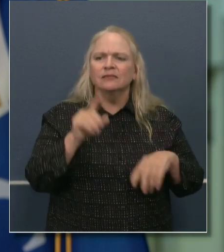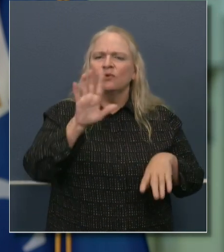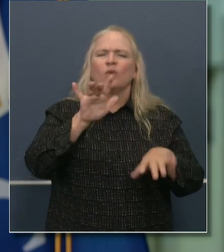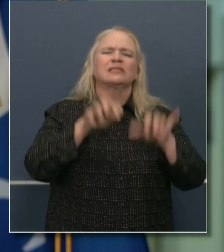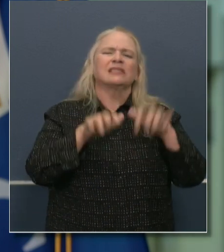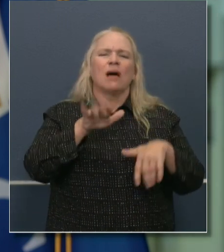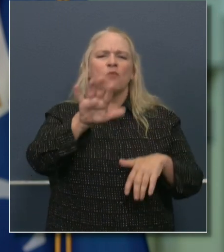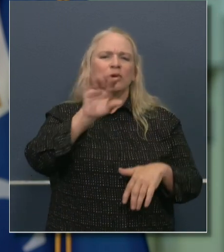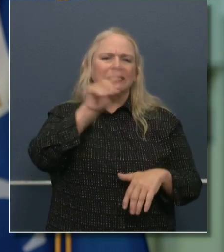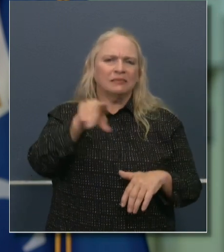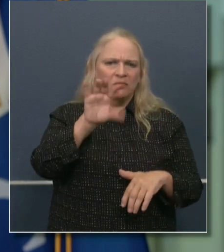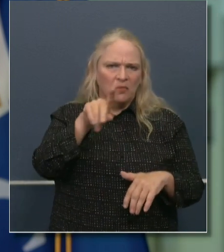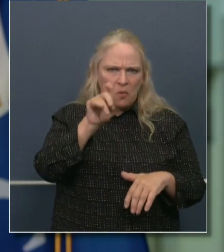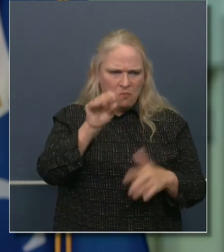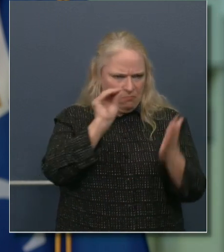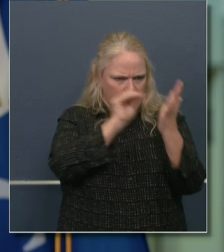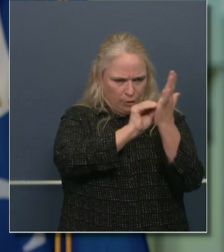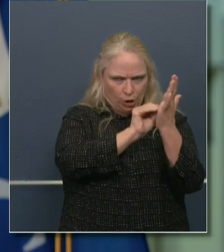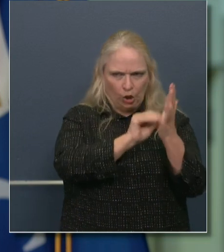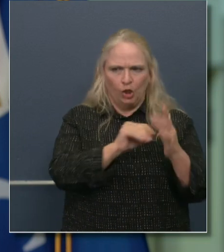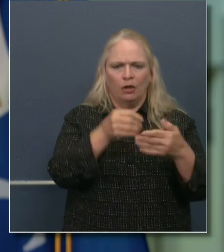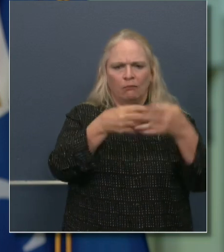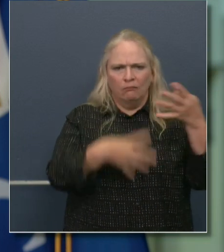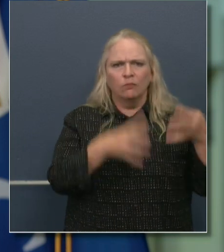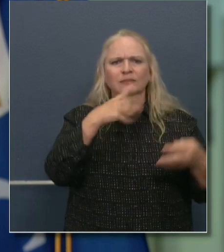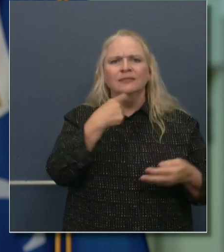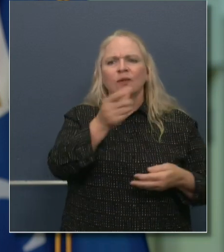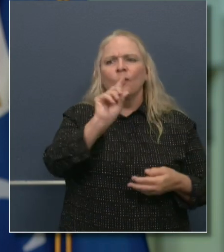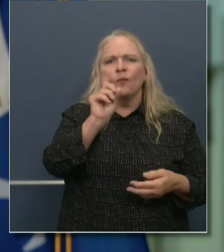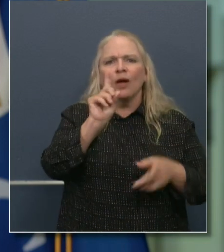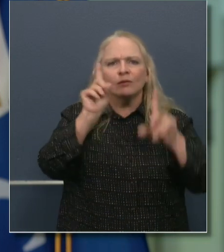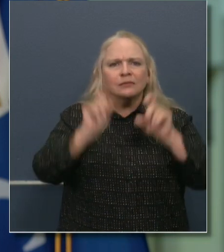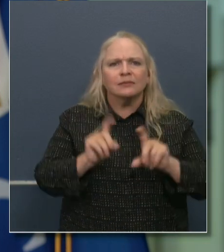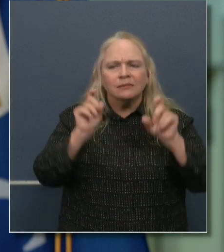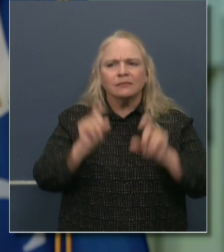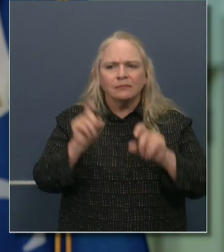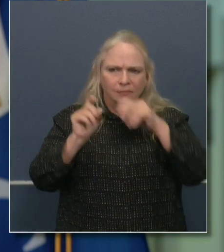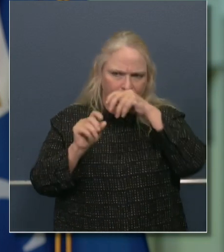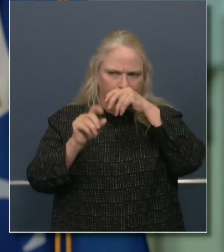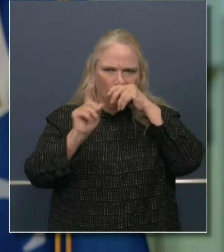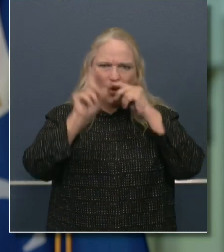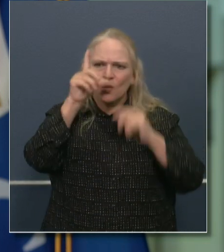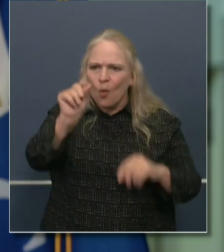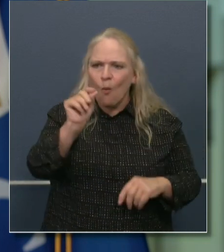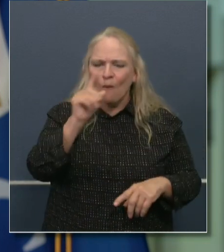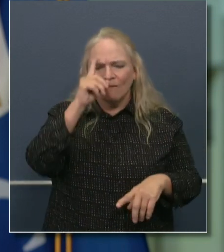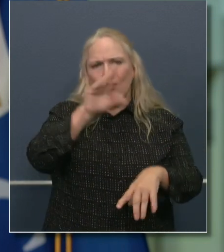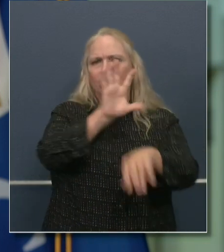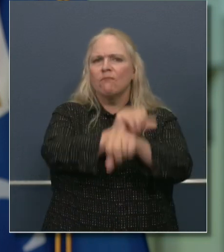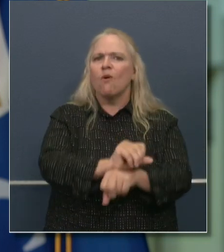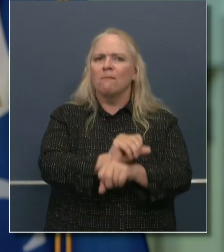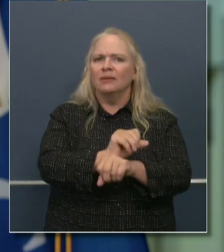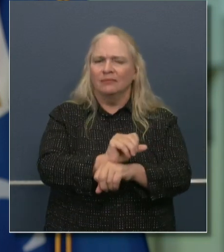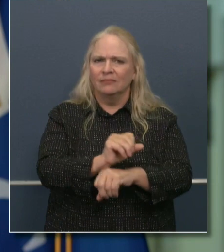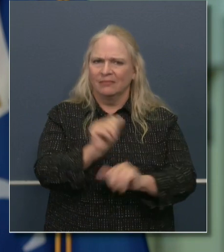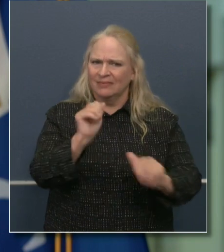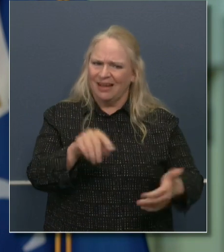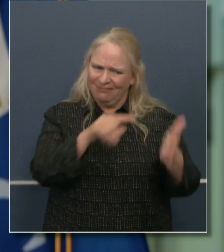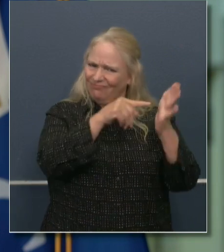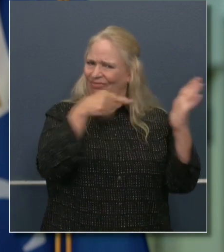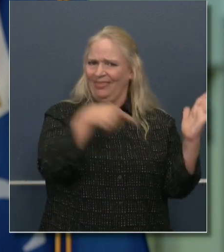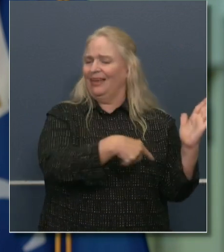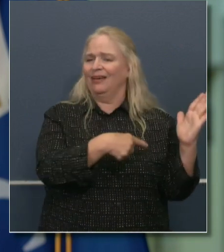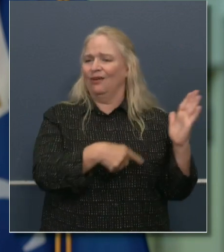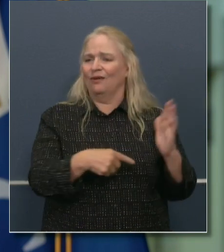which will give you a map of the most proximate testing sites in your area. We've been working over the course of